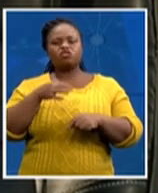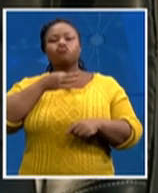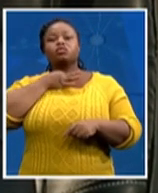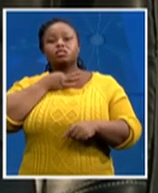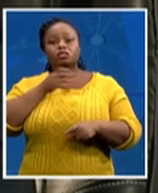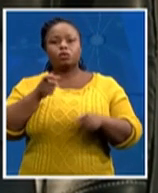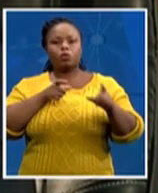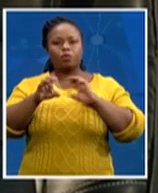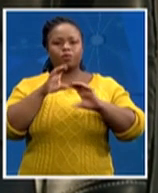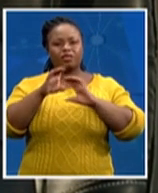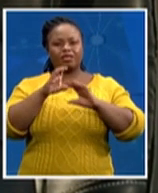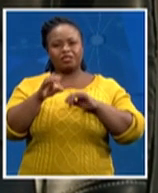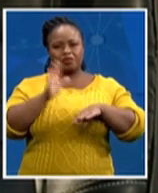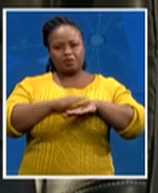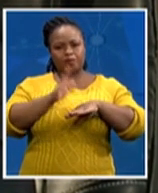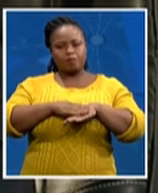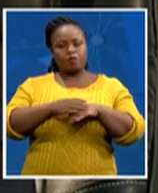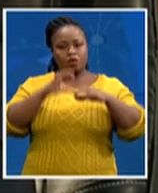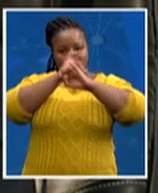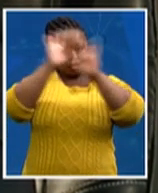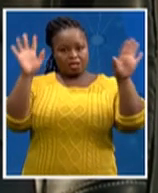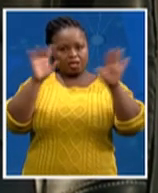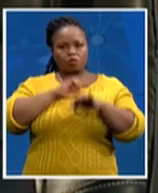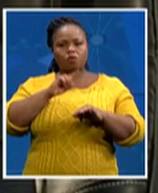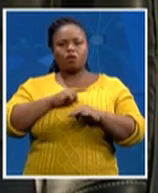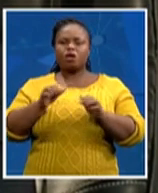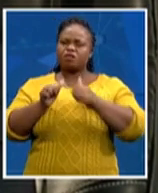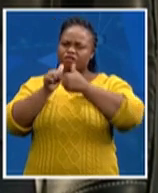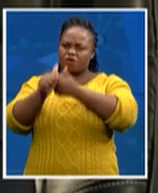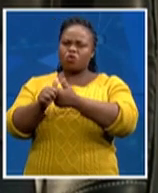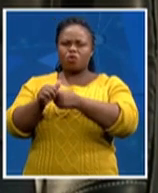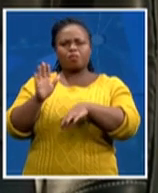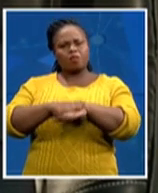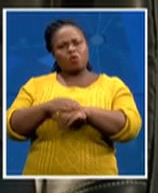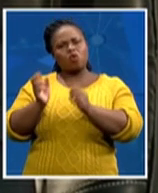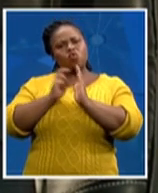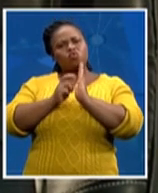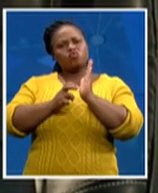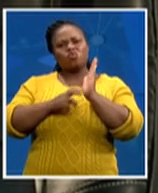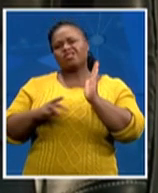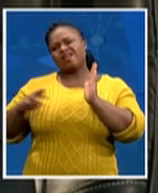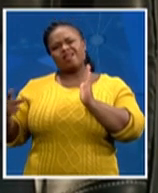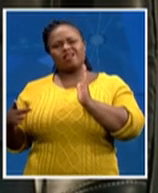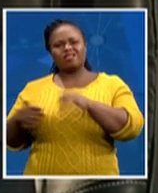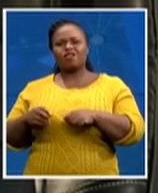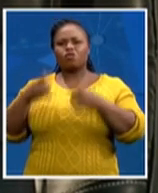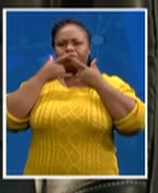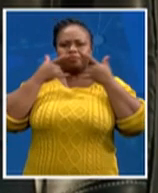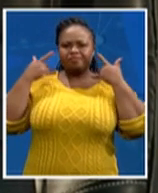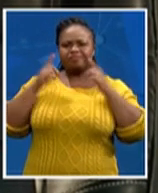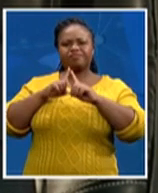emphasis on non-pharmaceutical interventions. Our strategy to deal with the potential 3rd wave